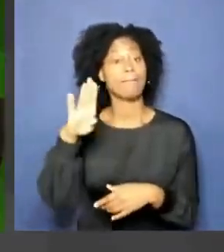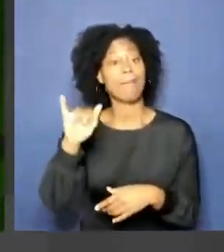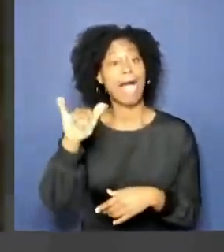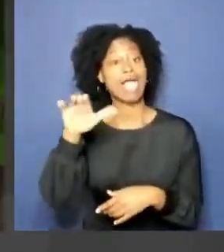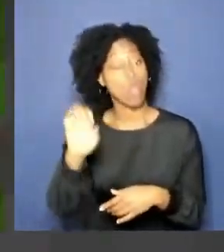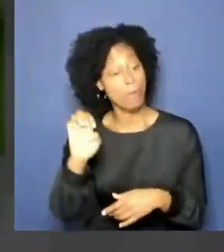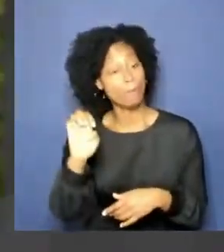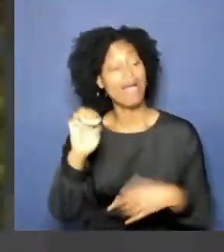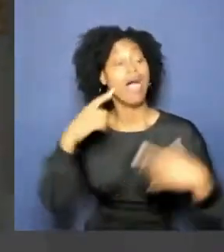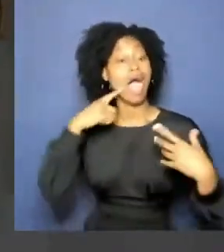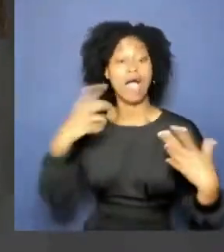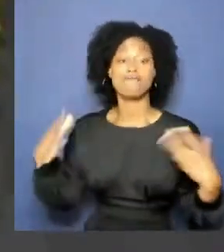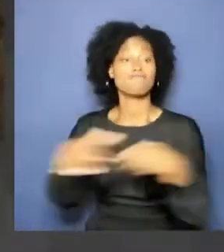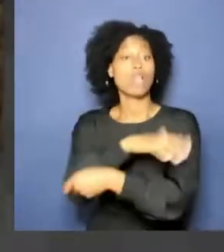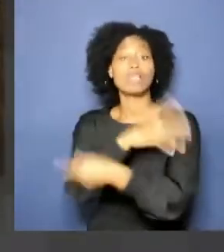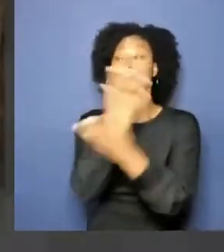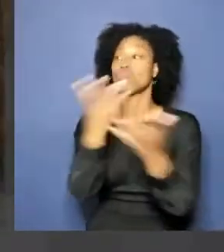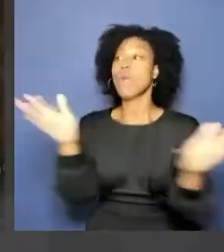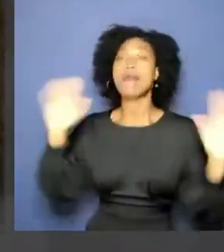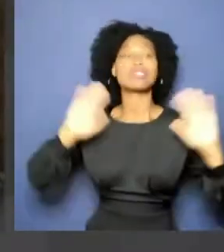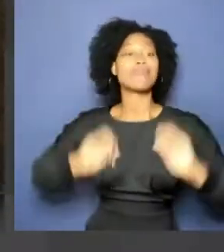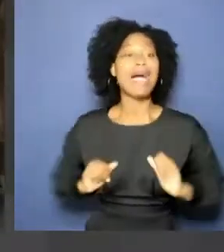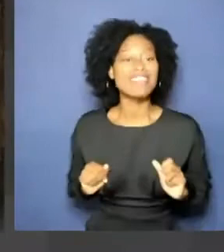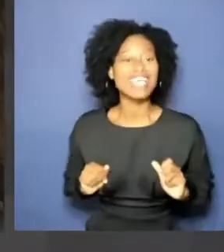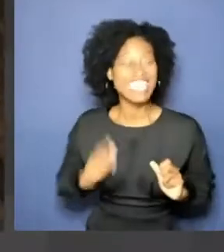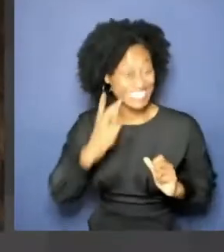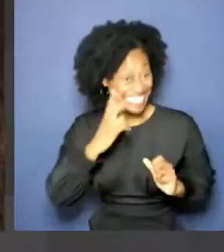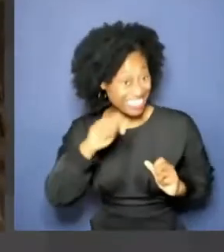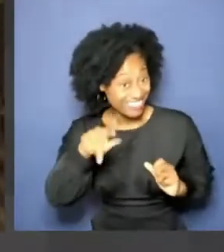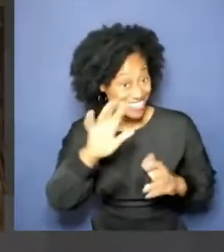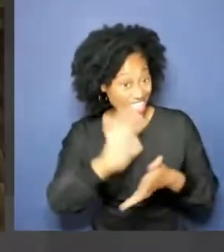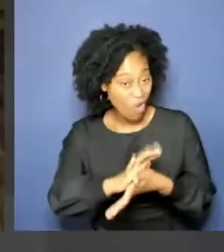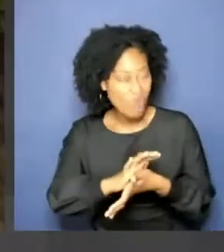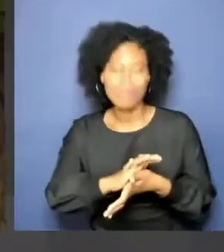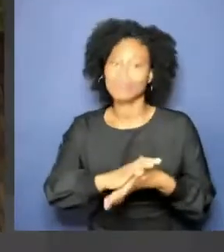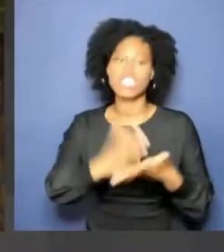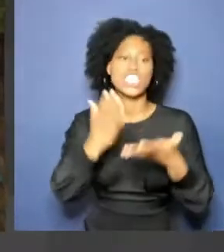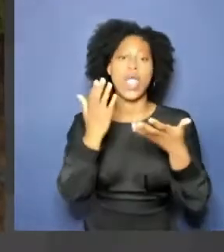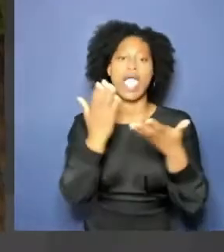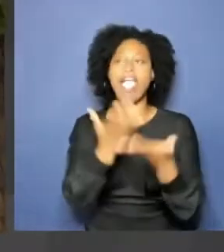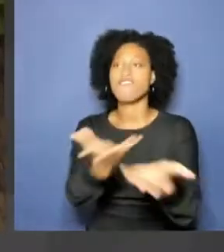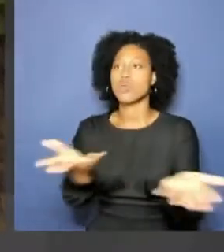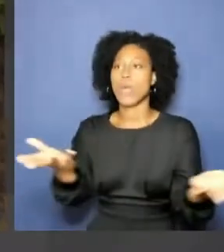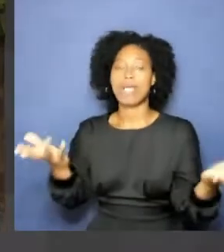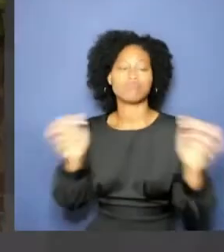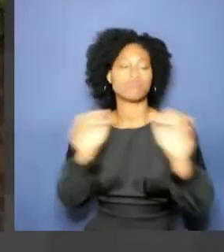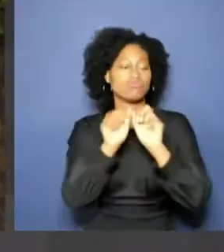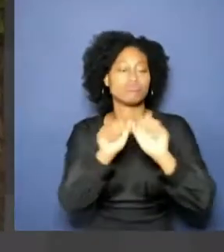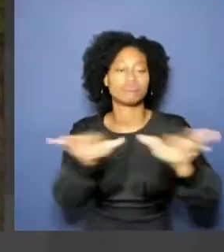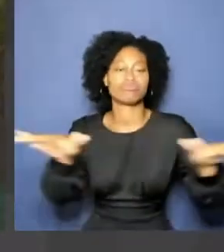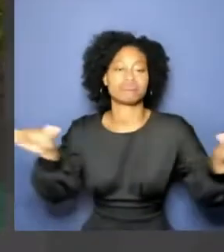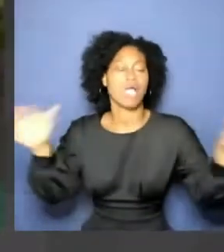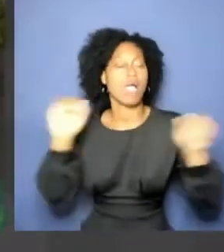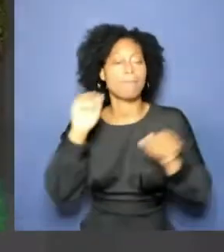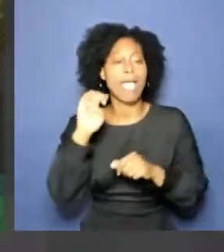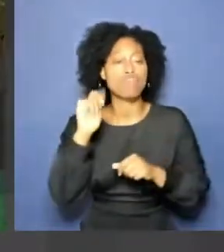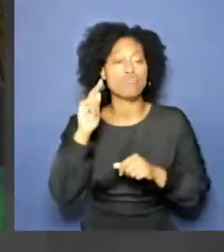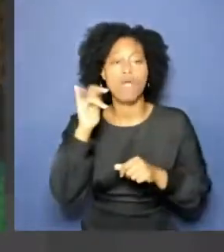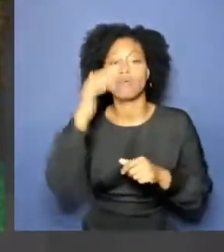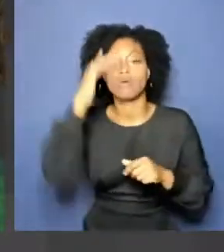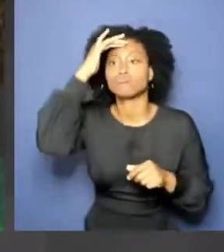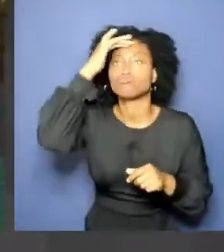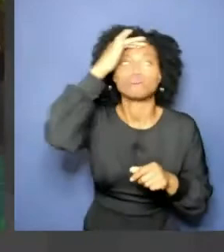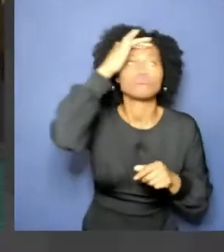you can see in this video, walking around, you're just completely surrounded in the mangrove swamp. It's just mangroves as far as the eye can see, just like in real